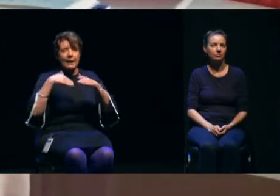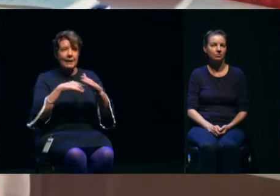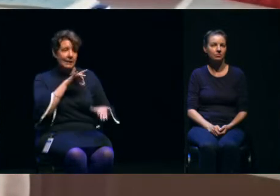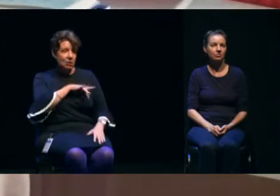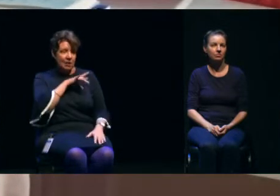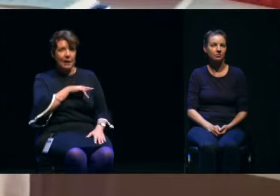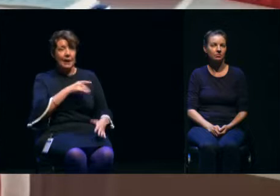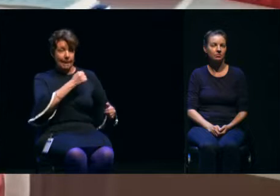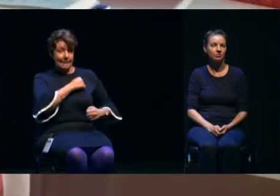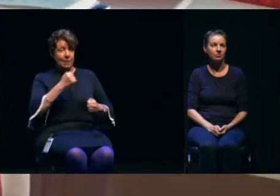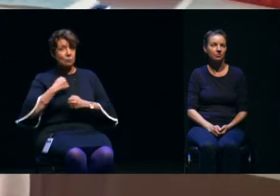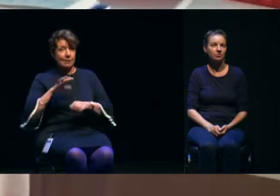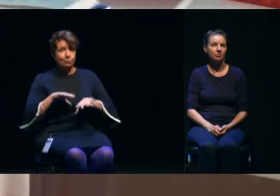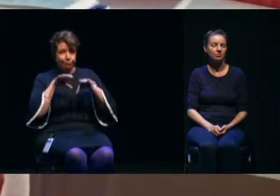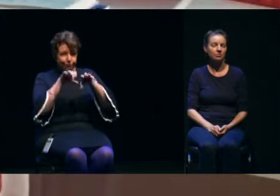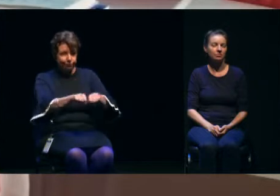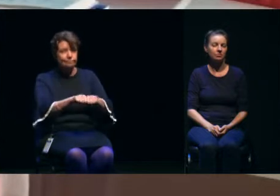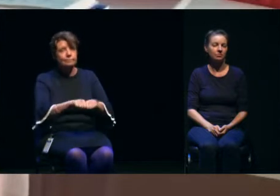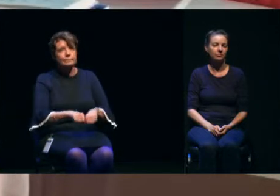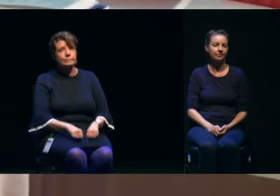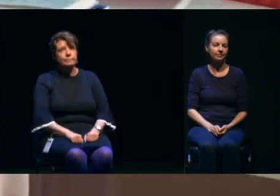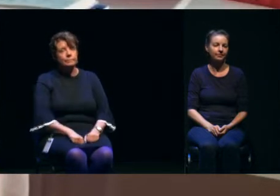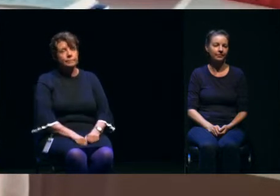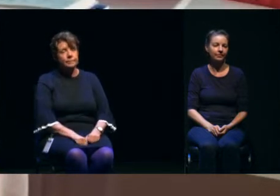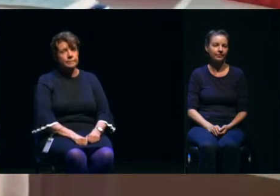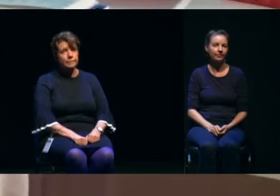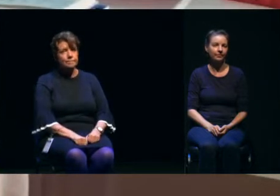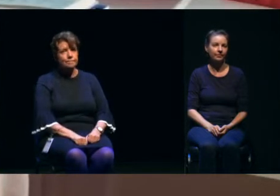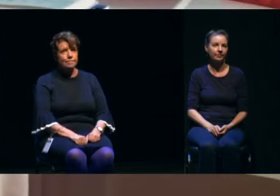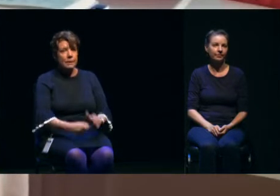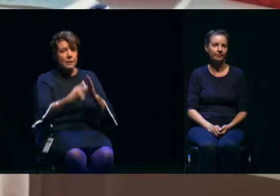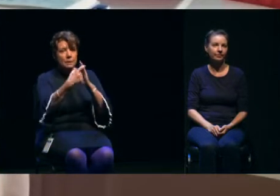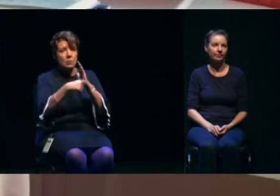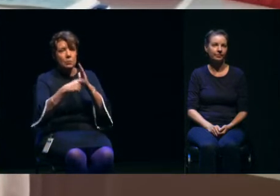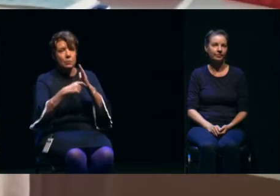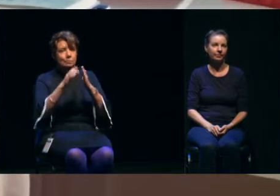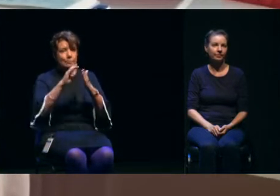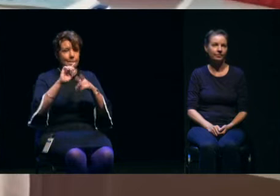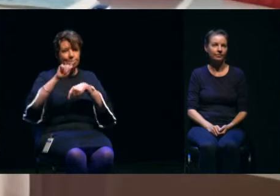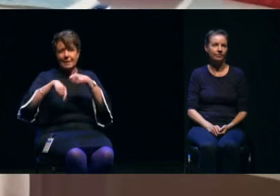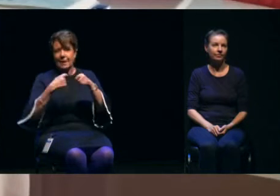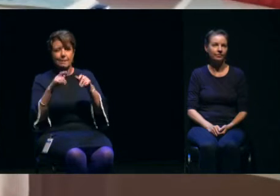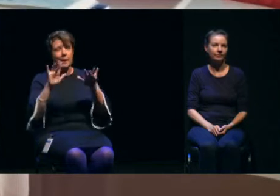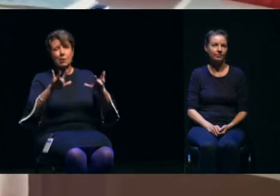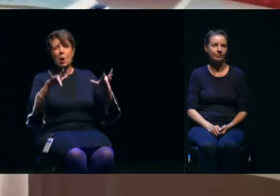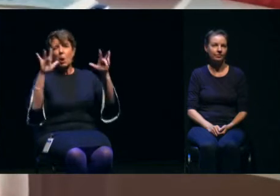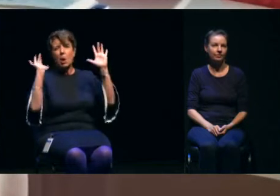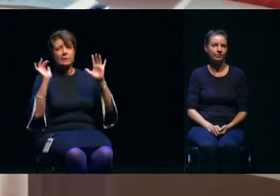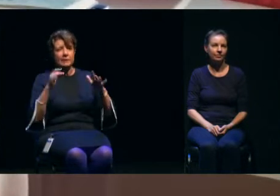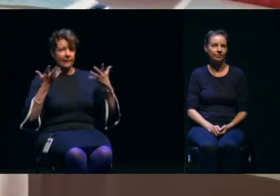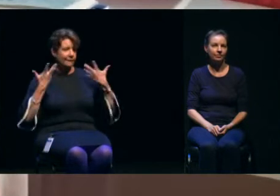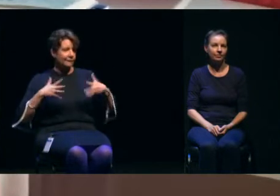than the military. Mm. And so the magazine was transformed into a glossy